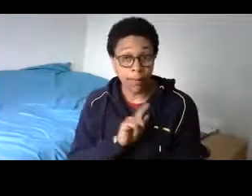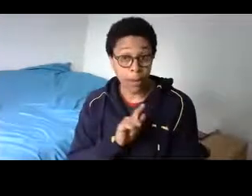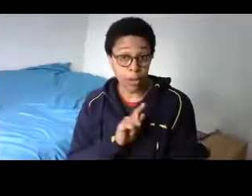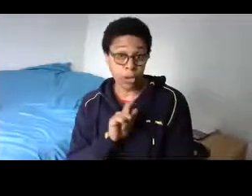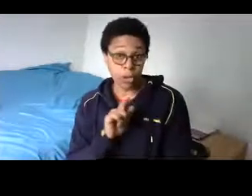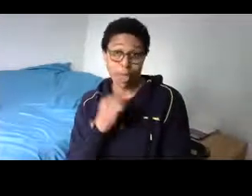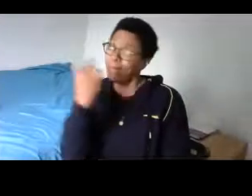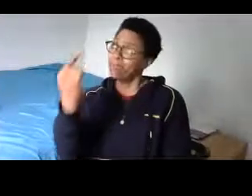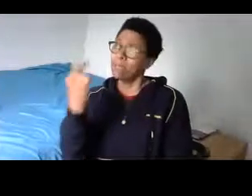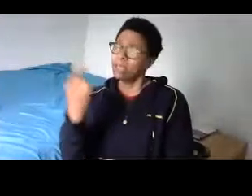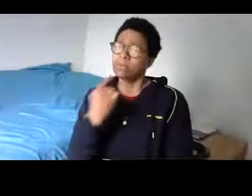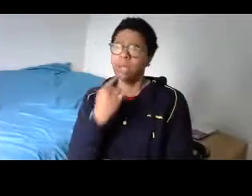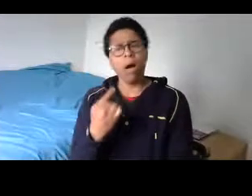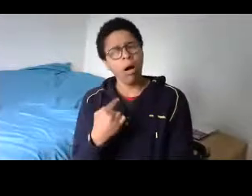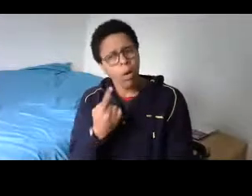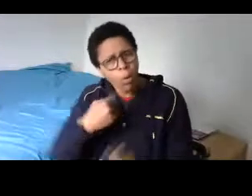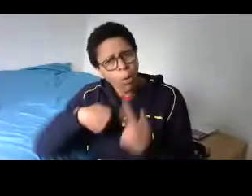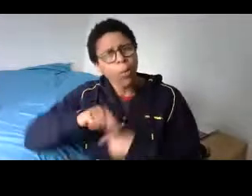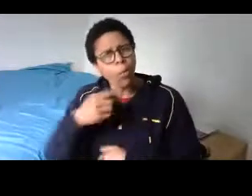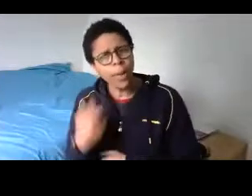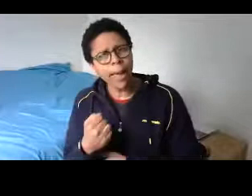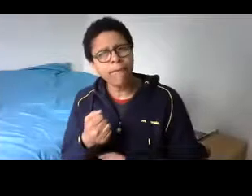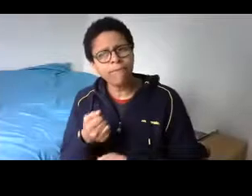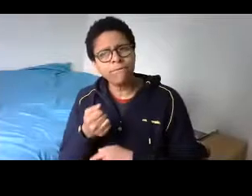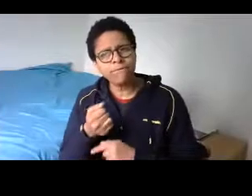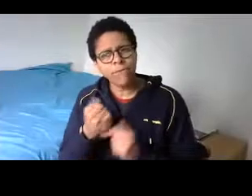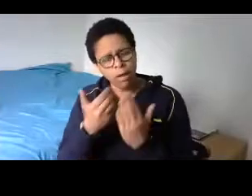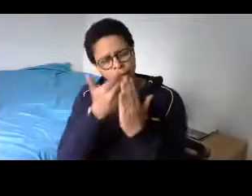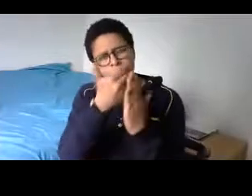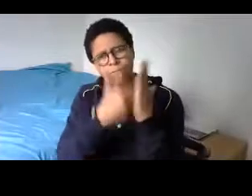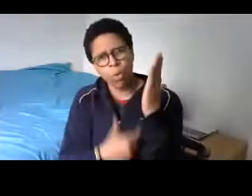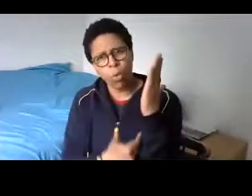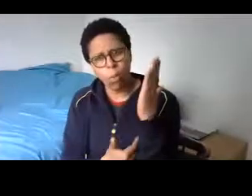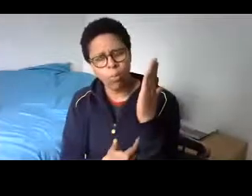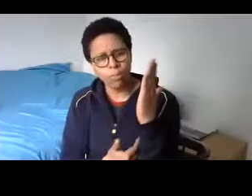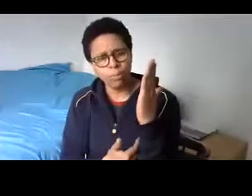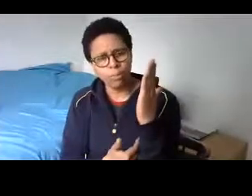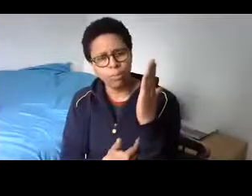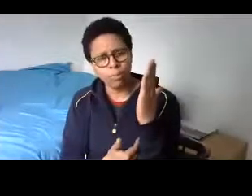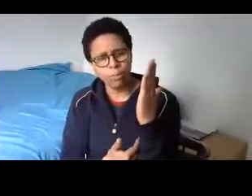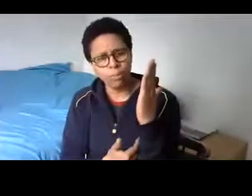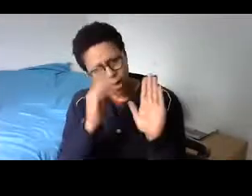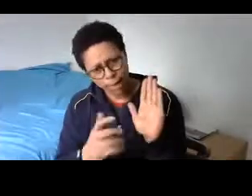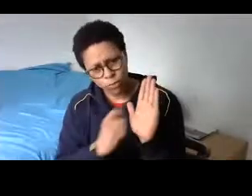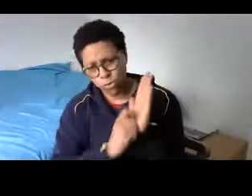they do. They have a template that they force everyone to sign, and